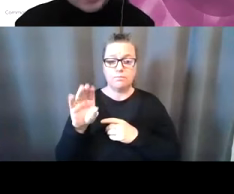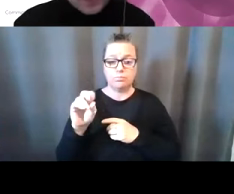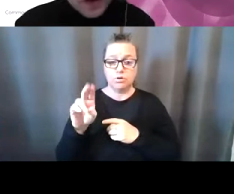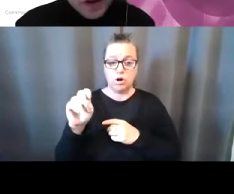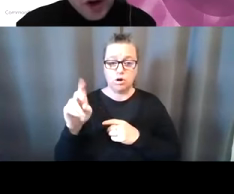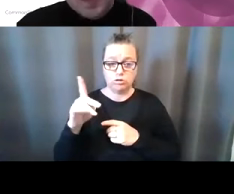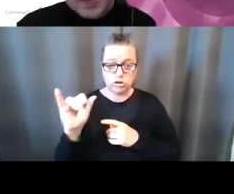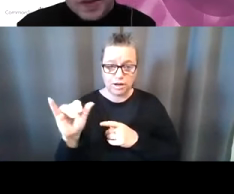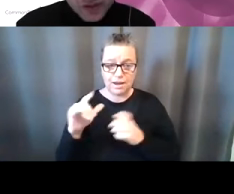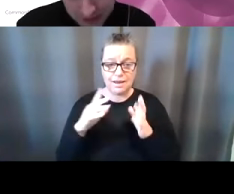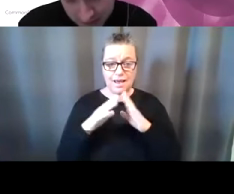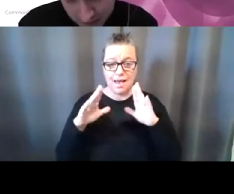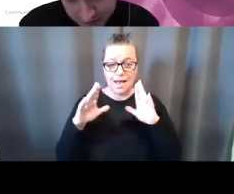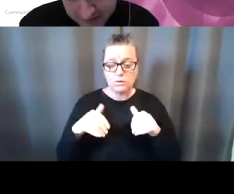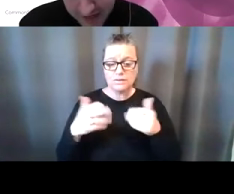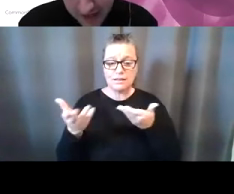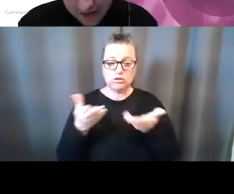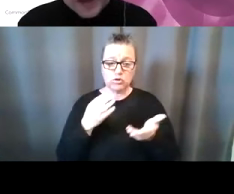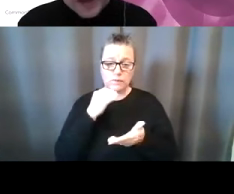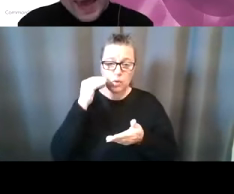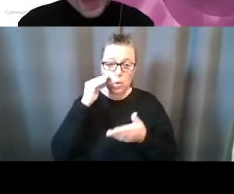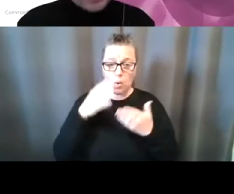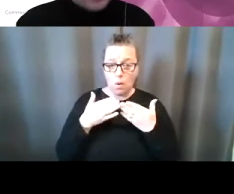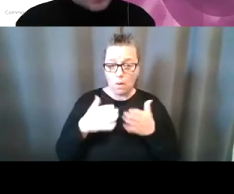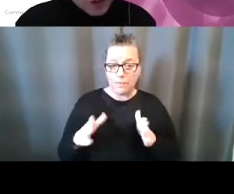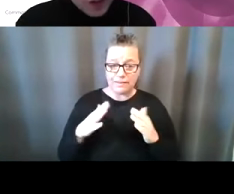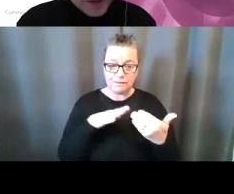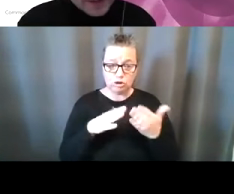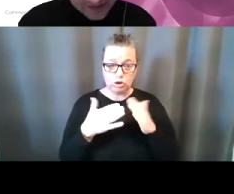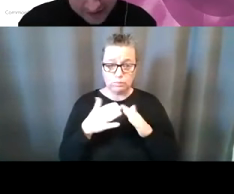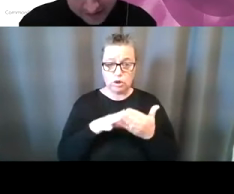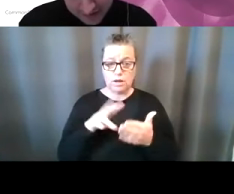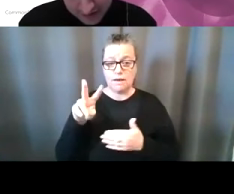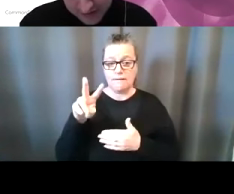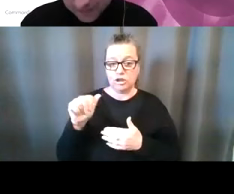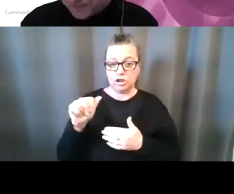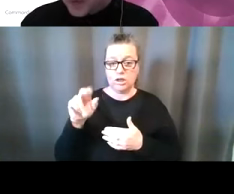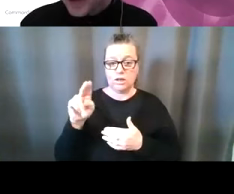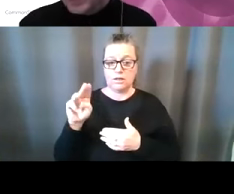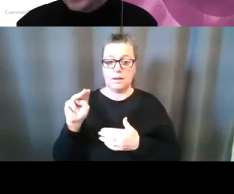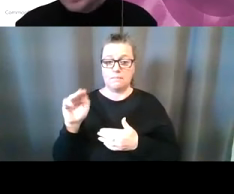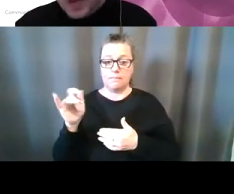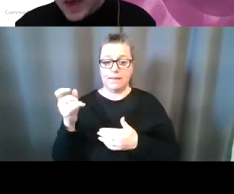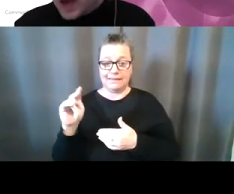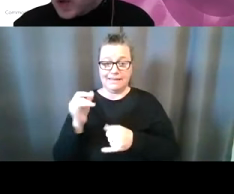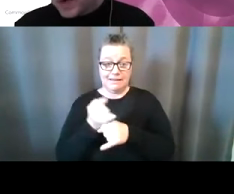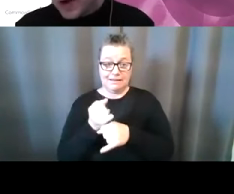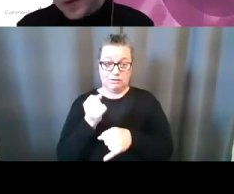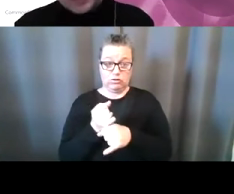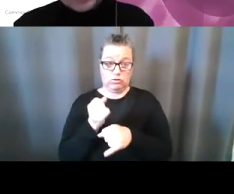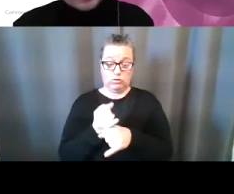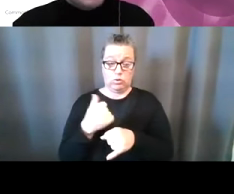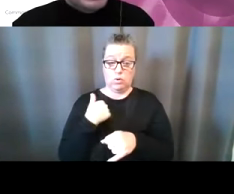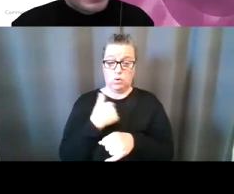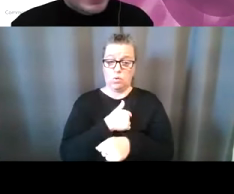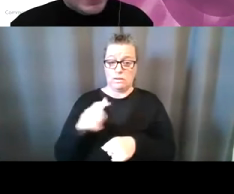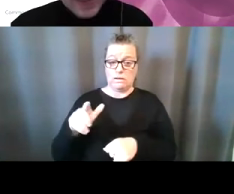predominantly serving our homeless community here in Seattle, and Virginia Mason Institute. We employ over